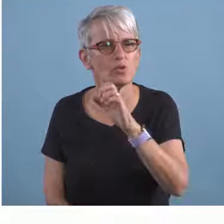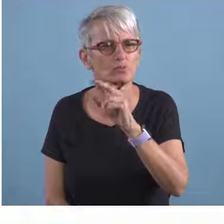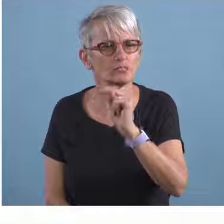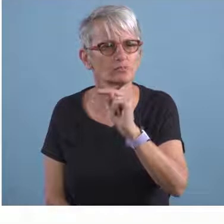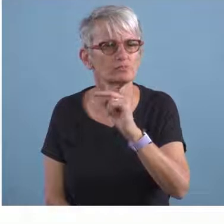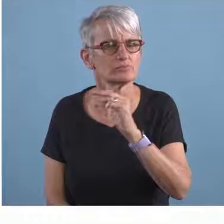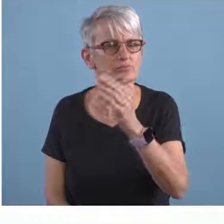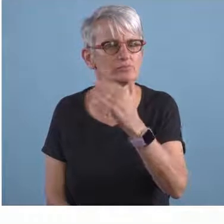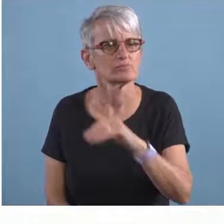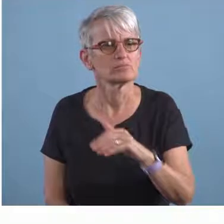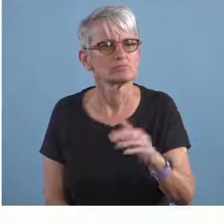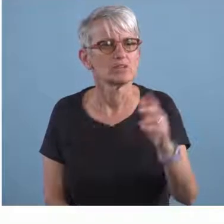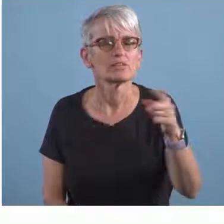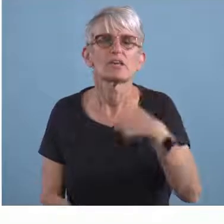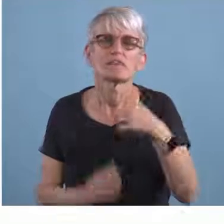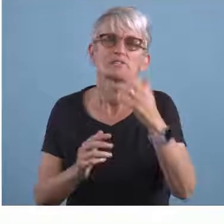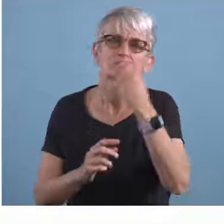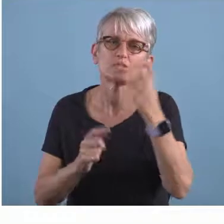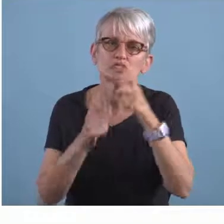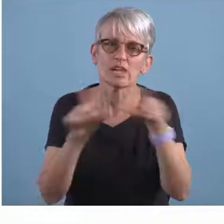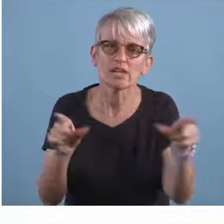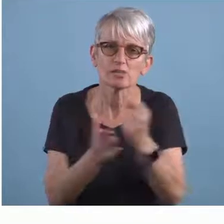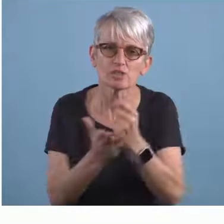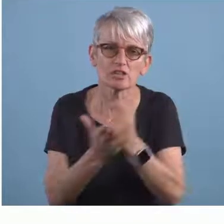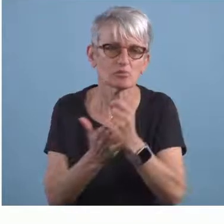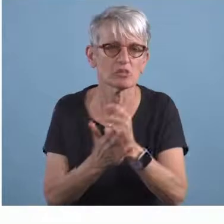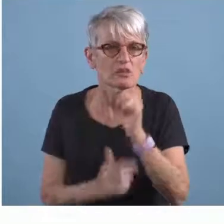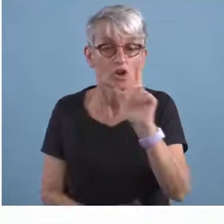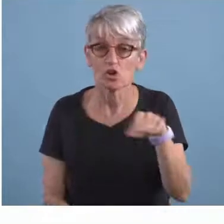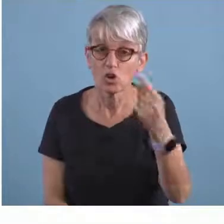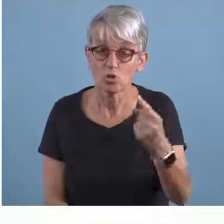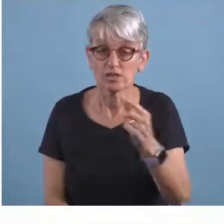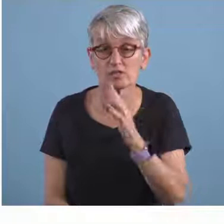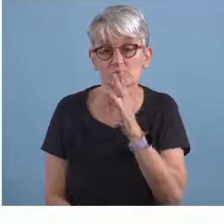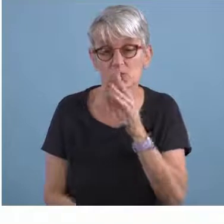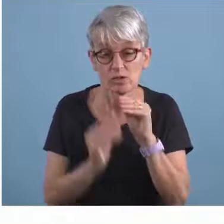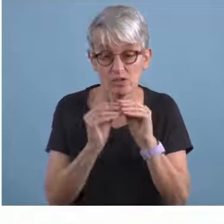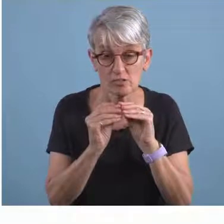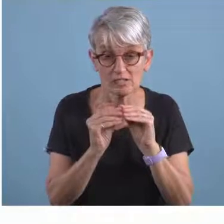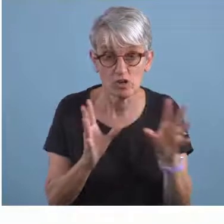looking at speech language therapy, not just articulation.